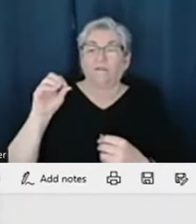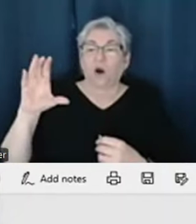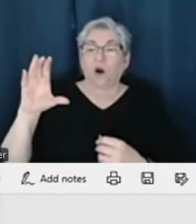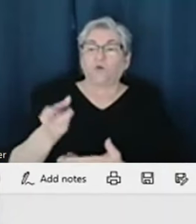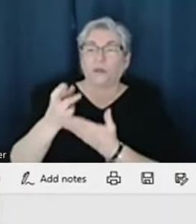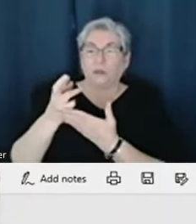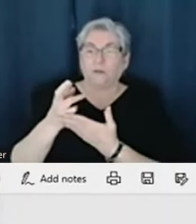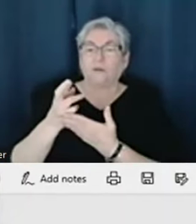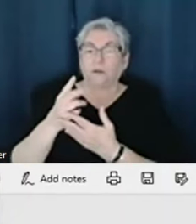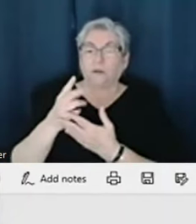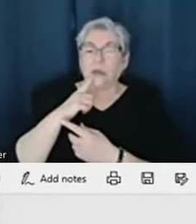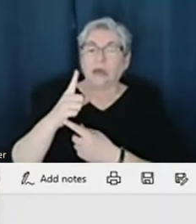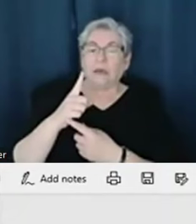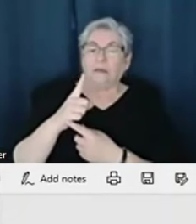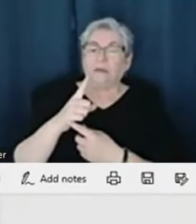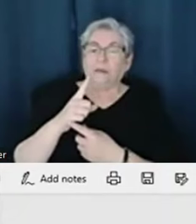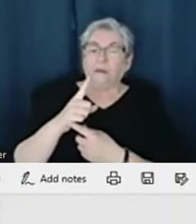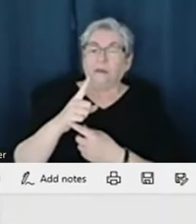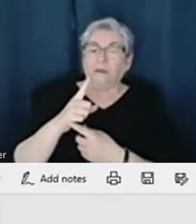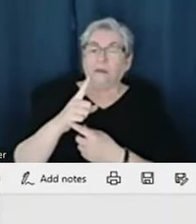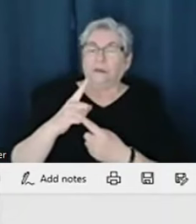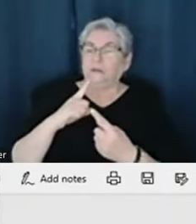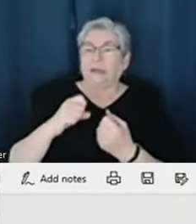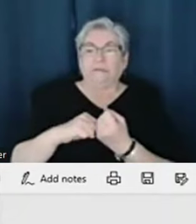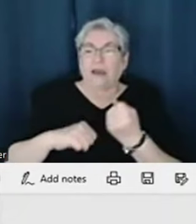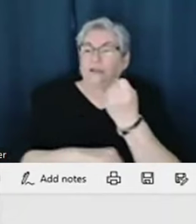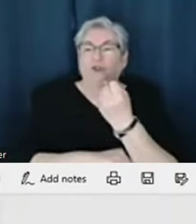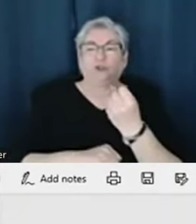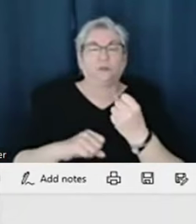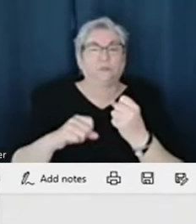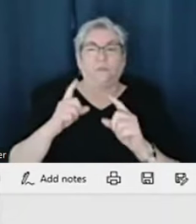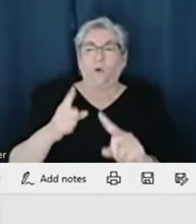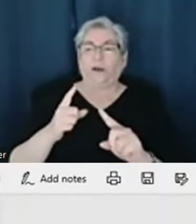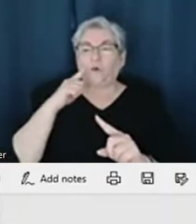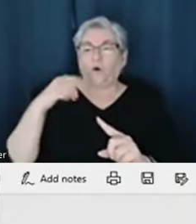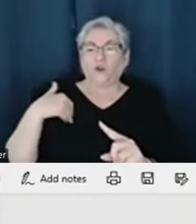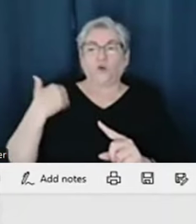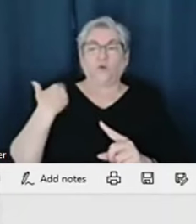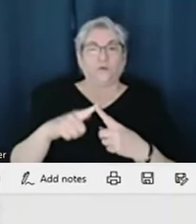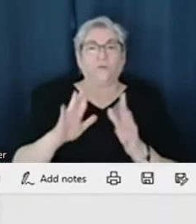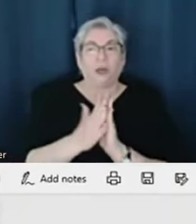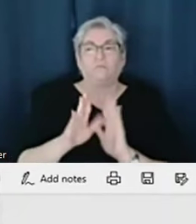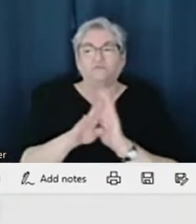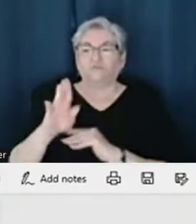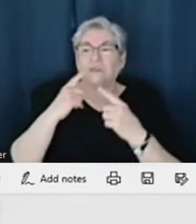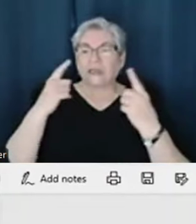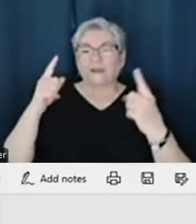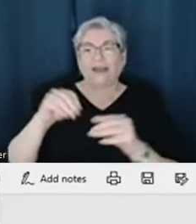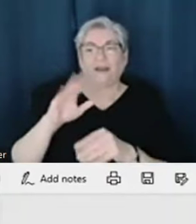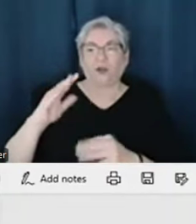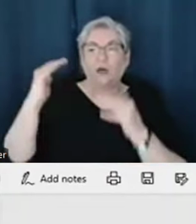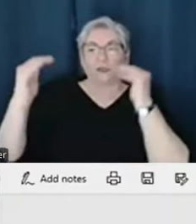for youth to be able to be successful in their adult lives. And so please use this. If you have any